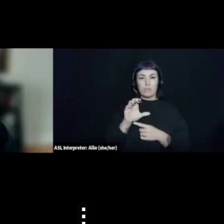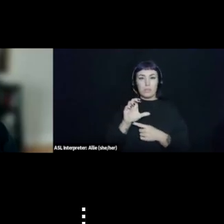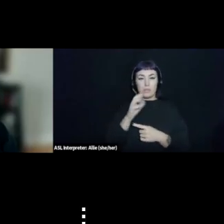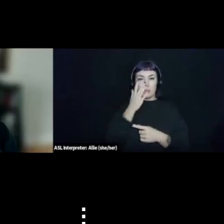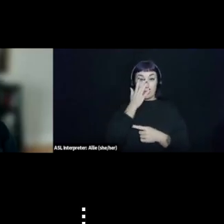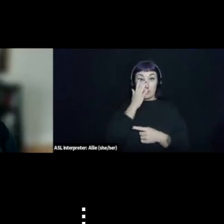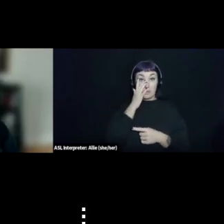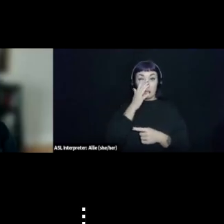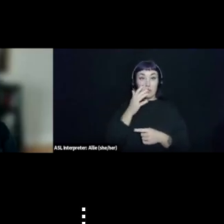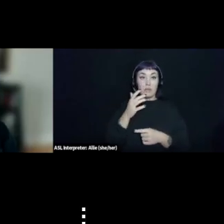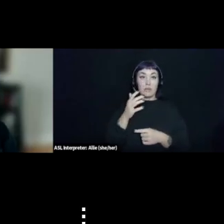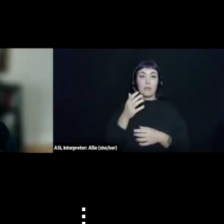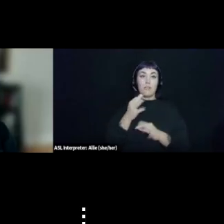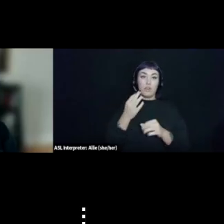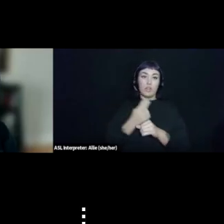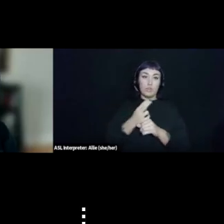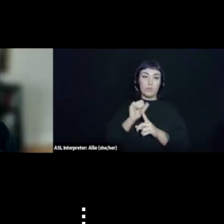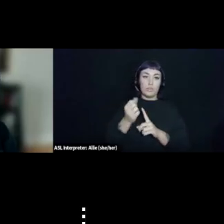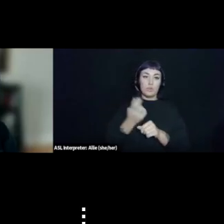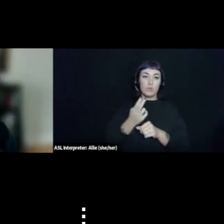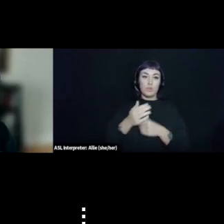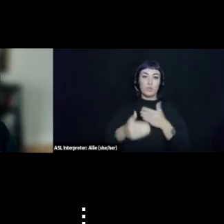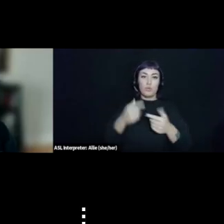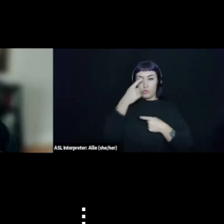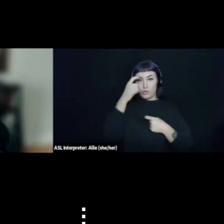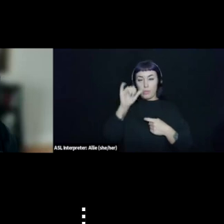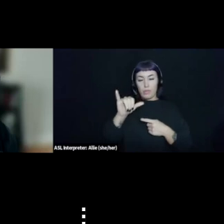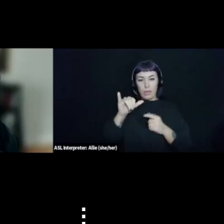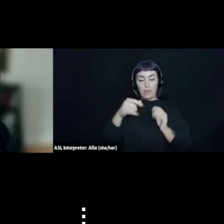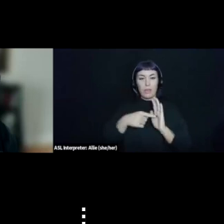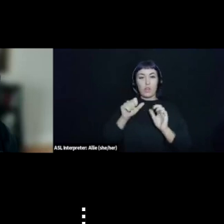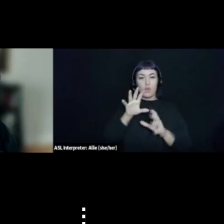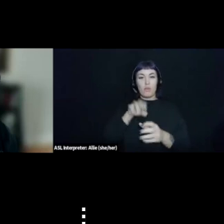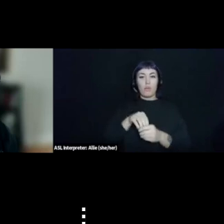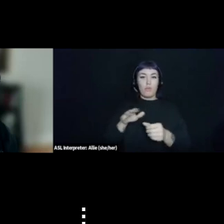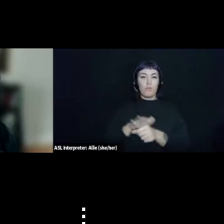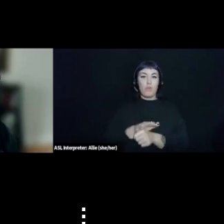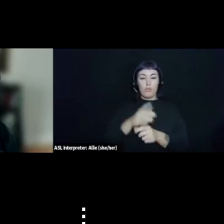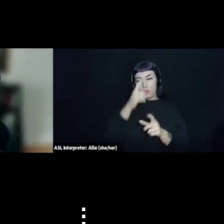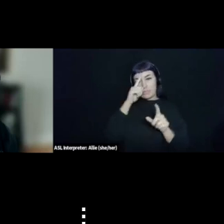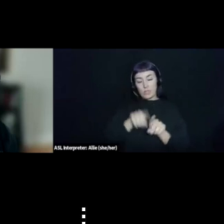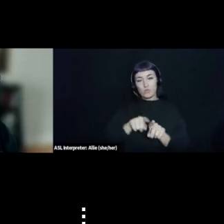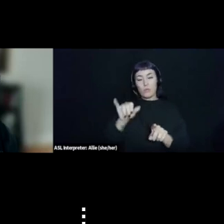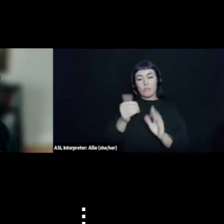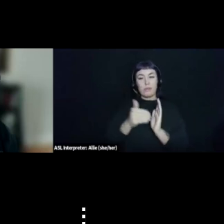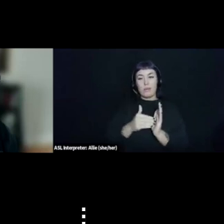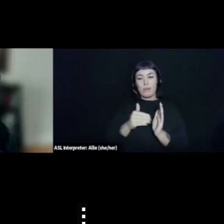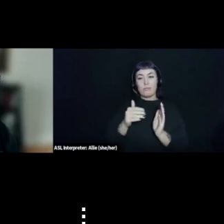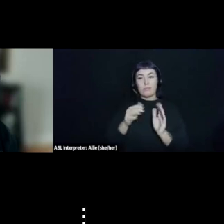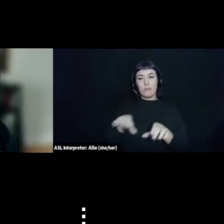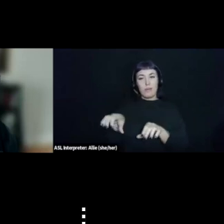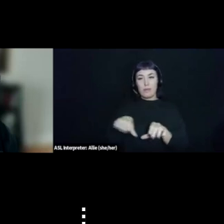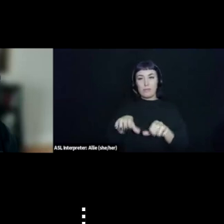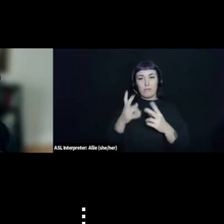that is used to process trauma in that case could involve a fully consensual, like again, just